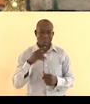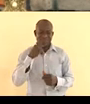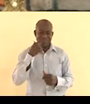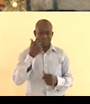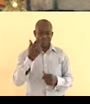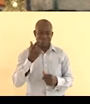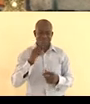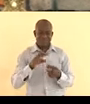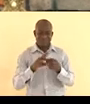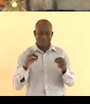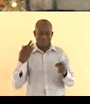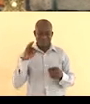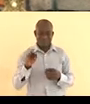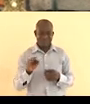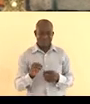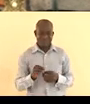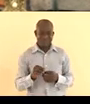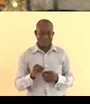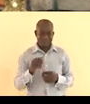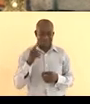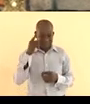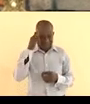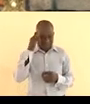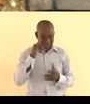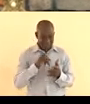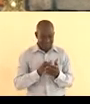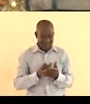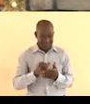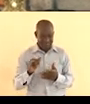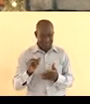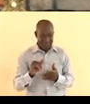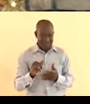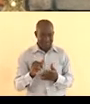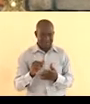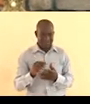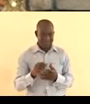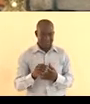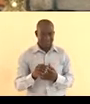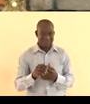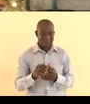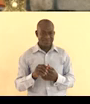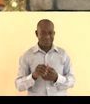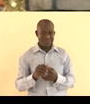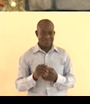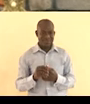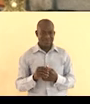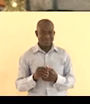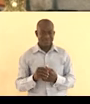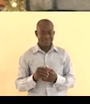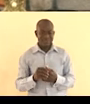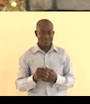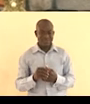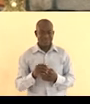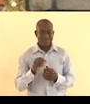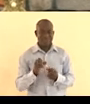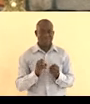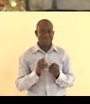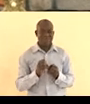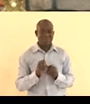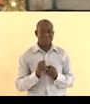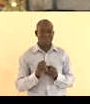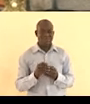was telling us the story of, I think it is Chidi Odinkalu who was telling us in an